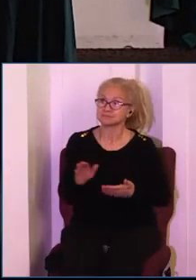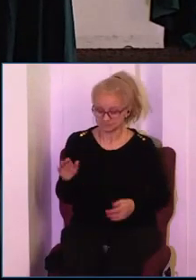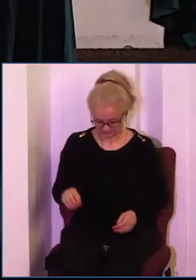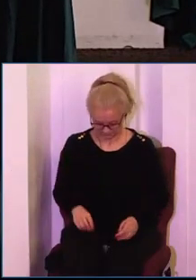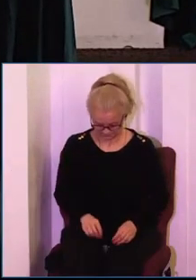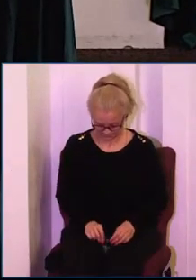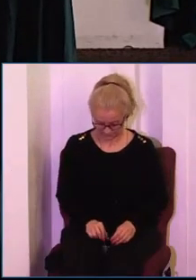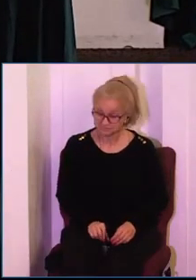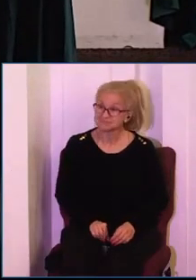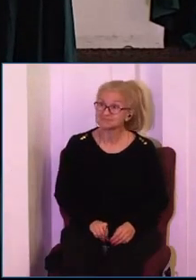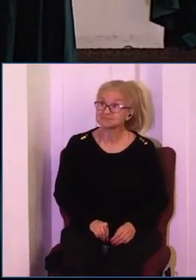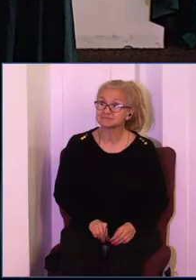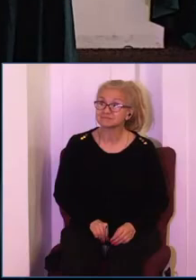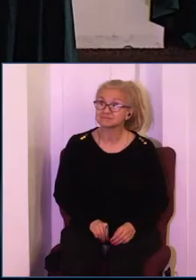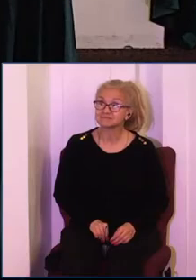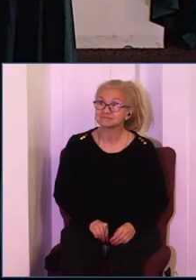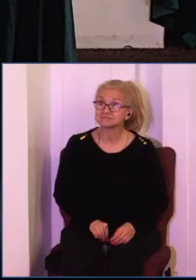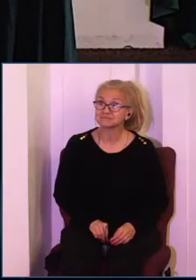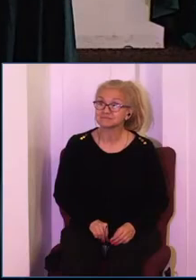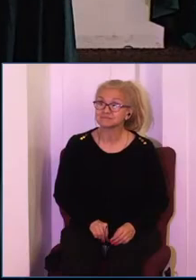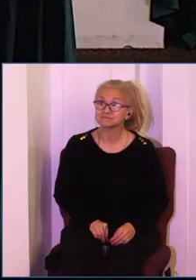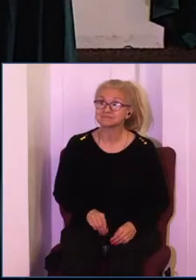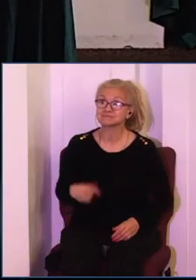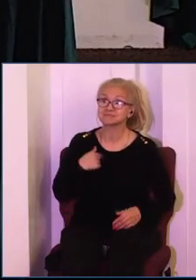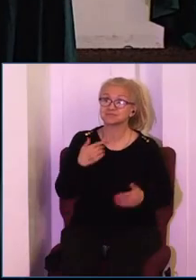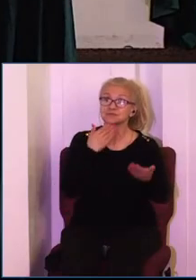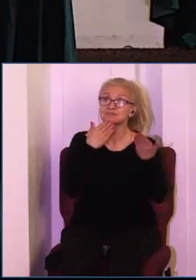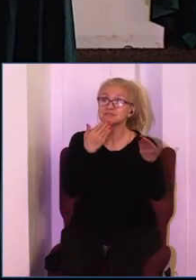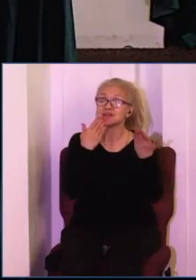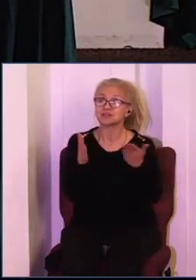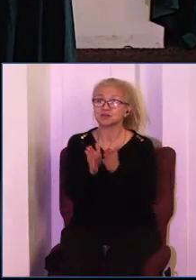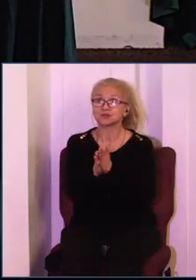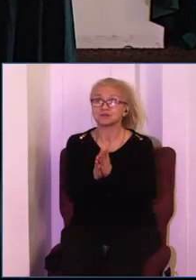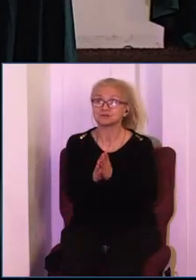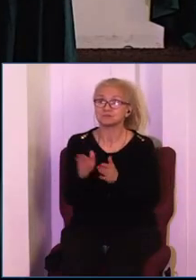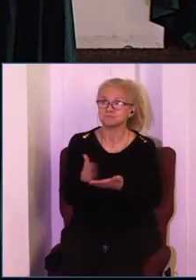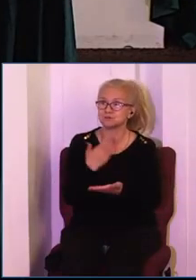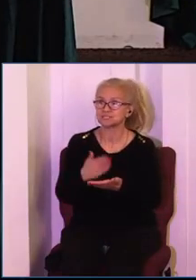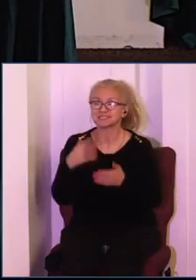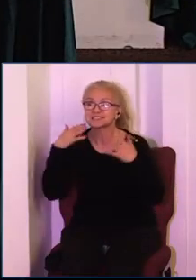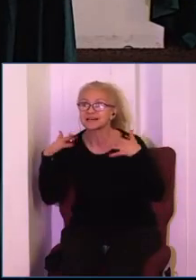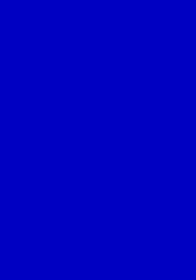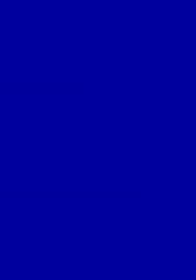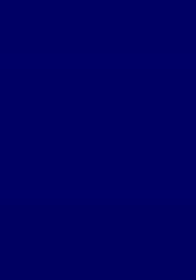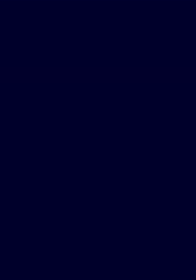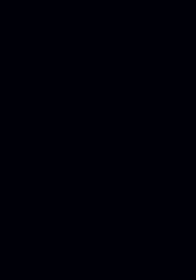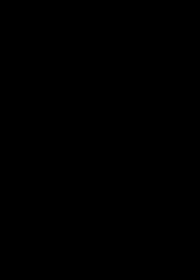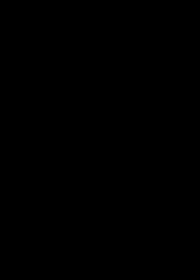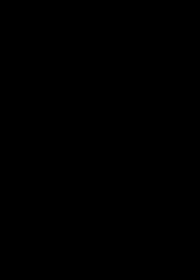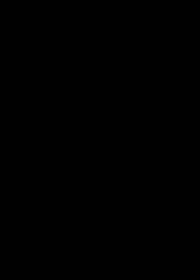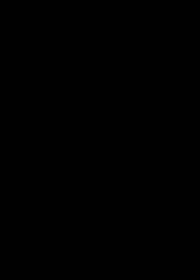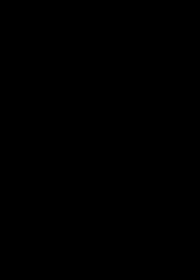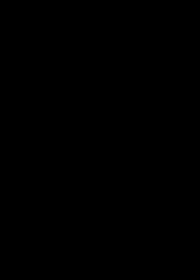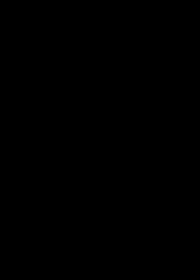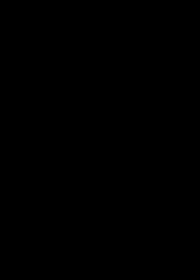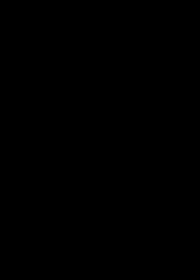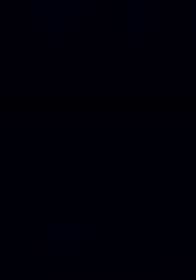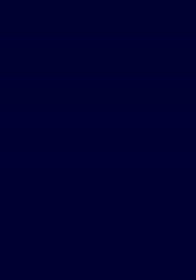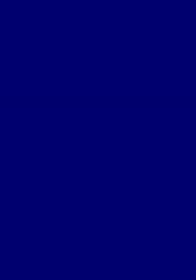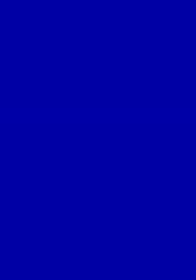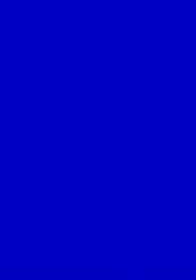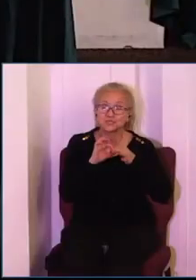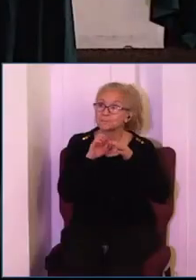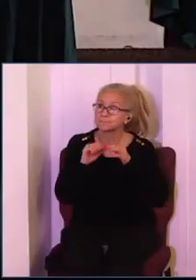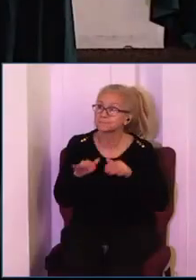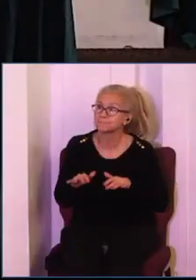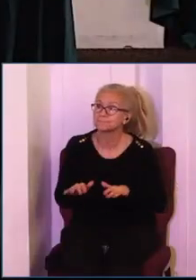who have enjoyed being in a long-term loving relationship. I was